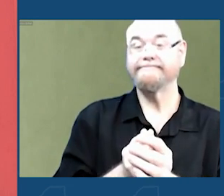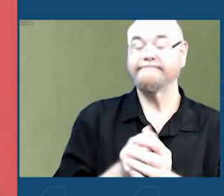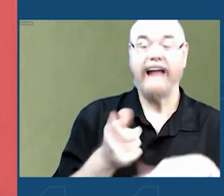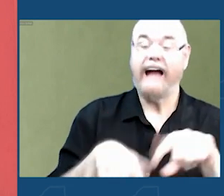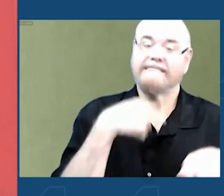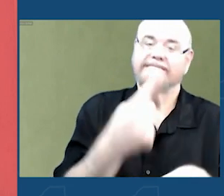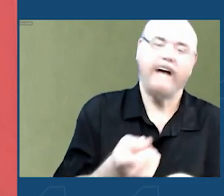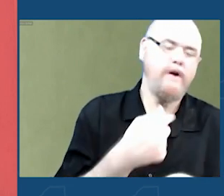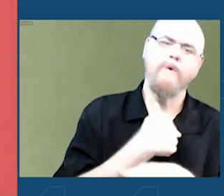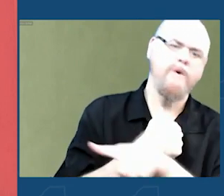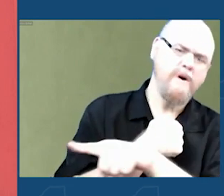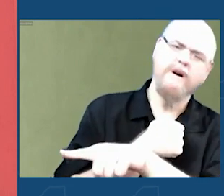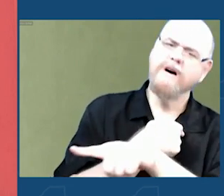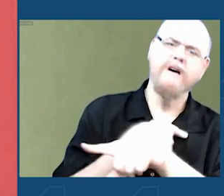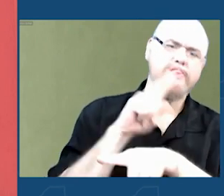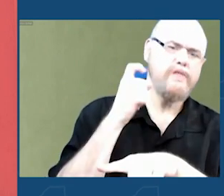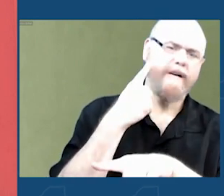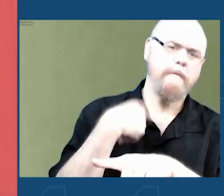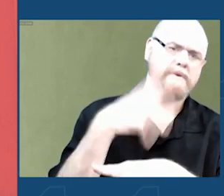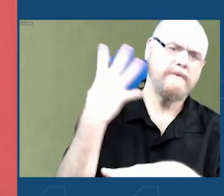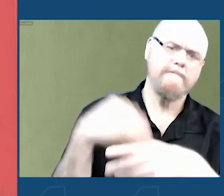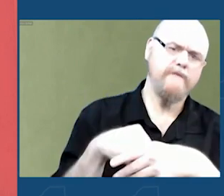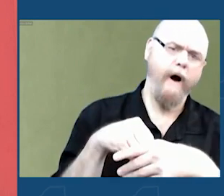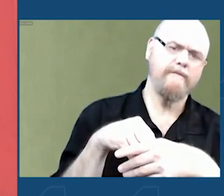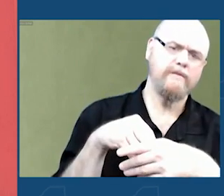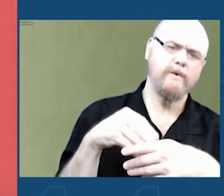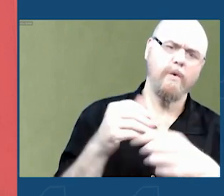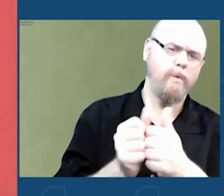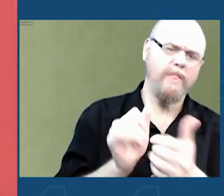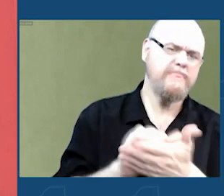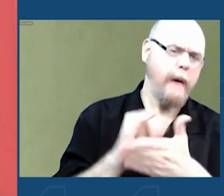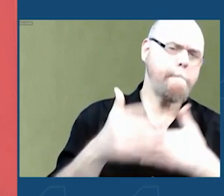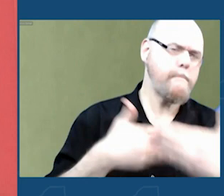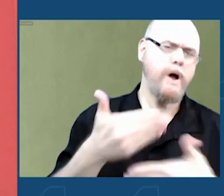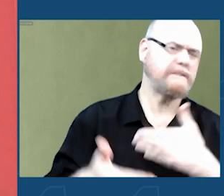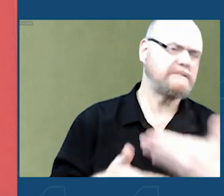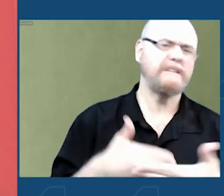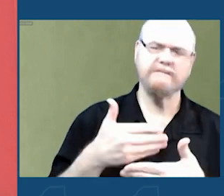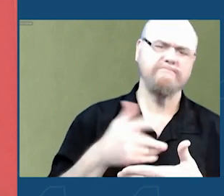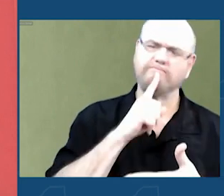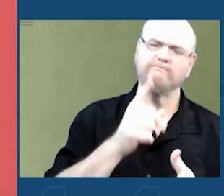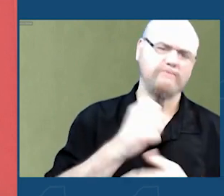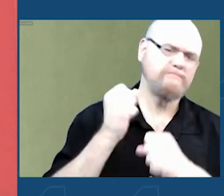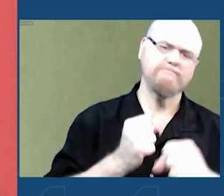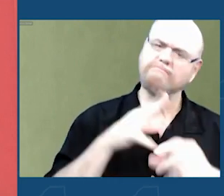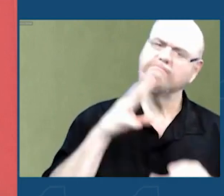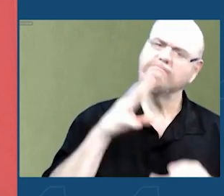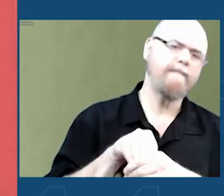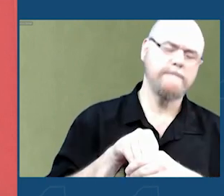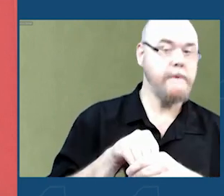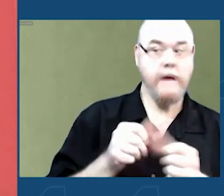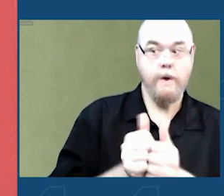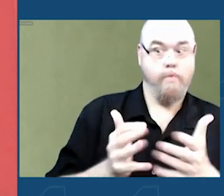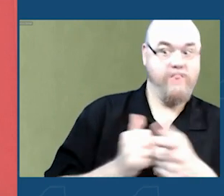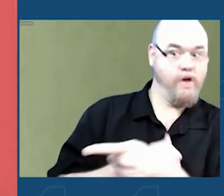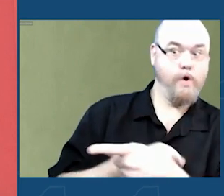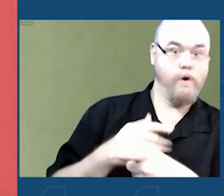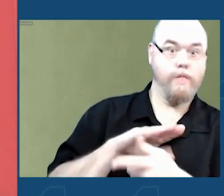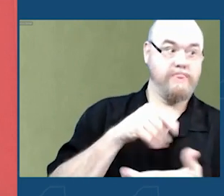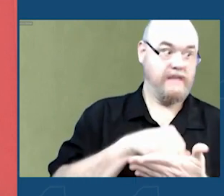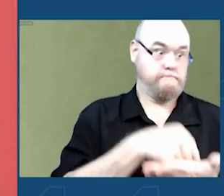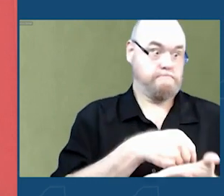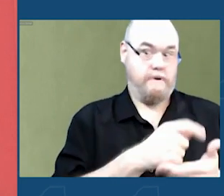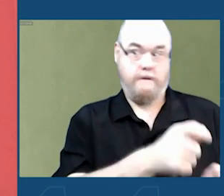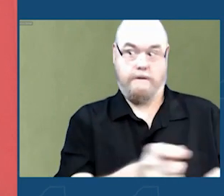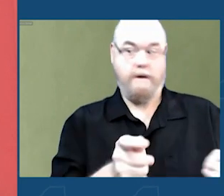is in that budget process, and without her, this would not have been possible. And I so thank you very much.